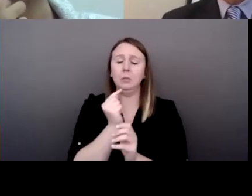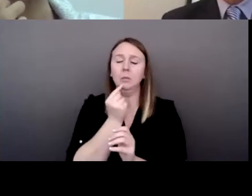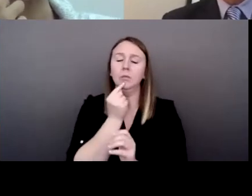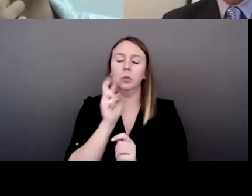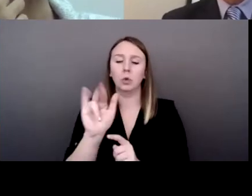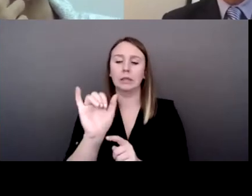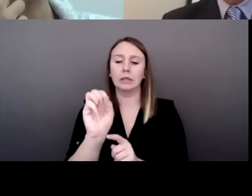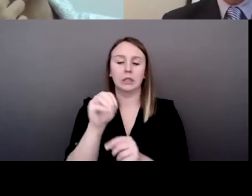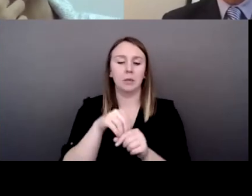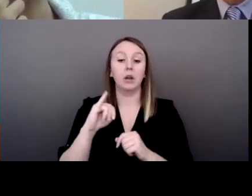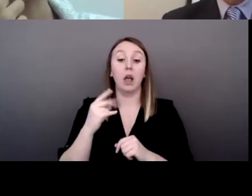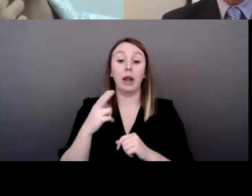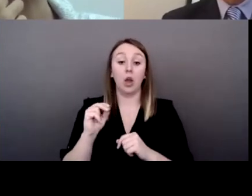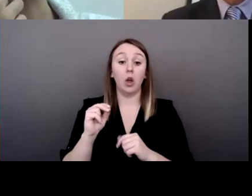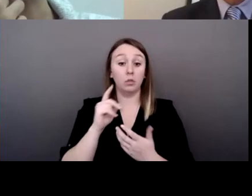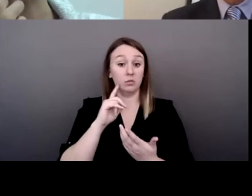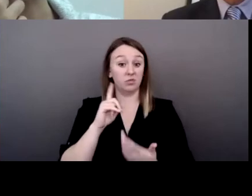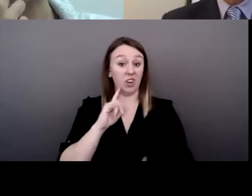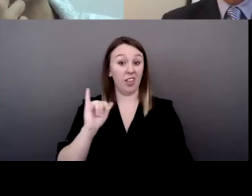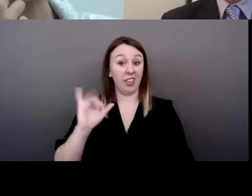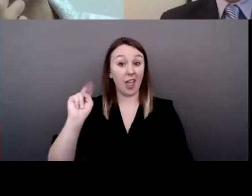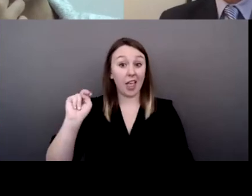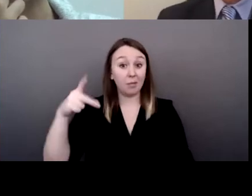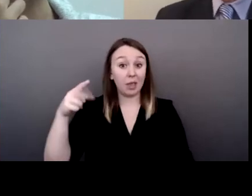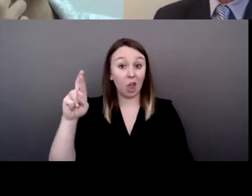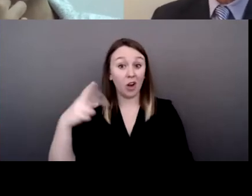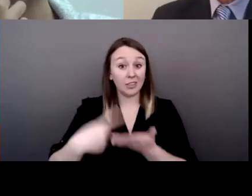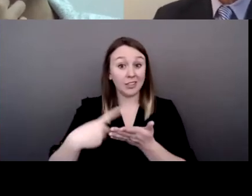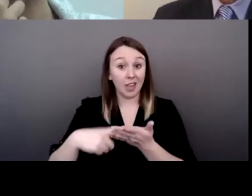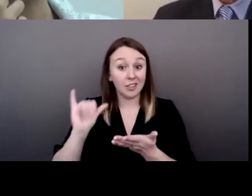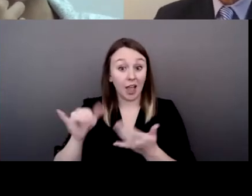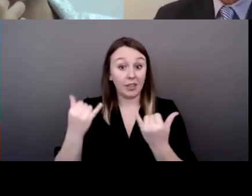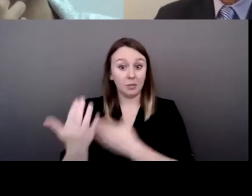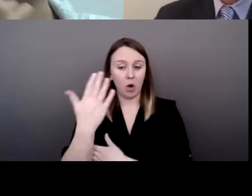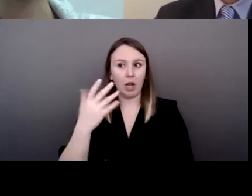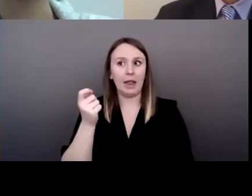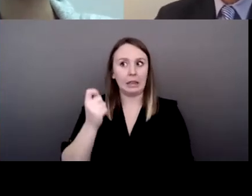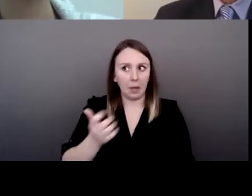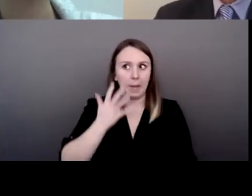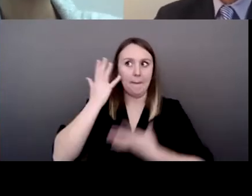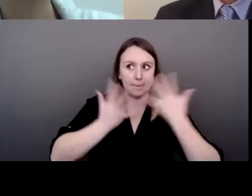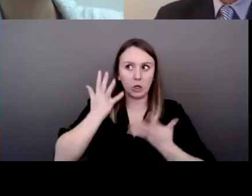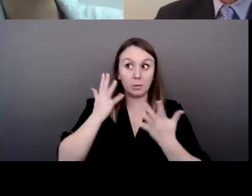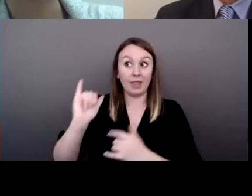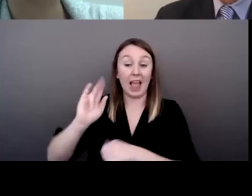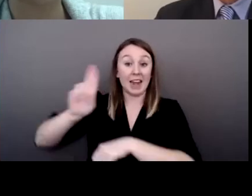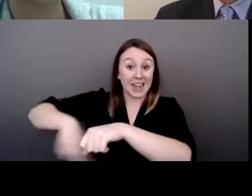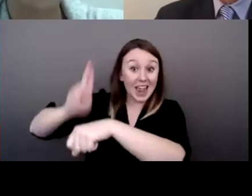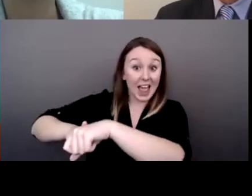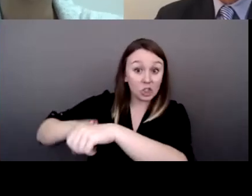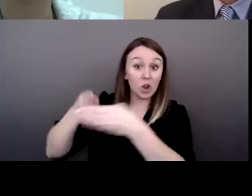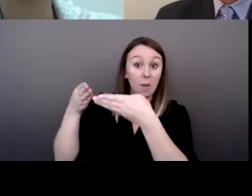in Idaho. We see, like, the fact that NPR covered that this morning is low-key embarrassing. Like the fact that that was an actual discussion on national